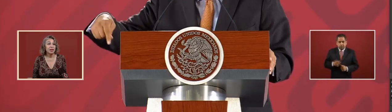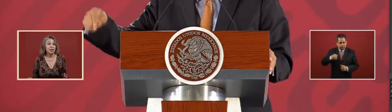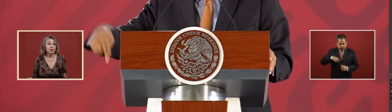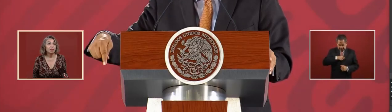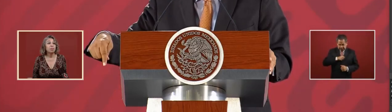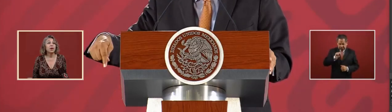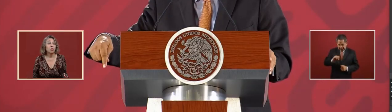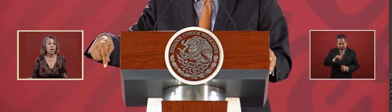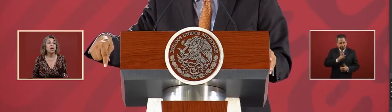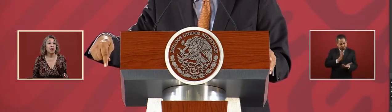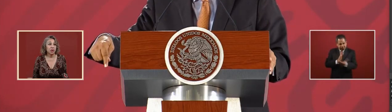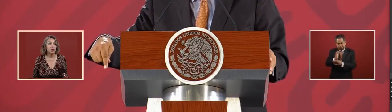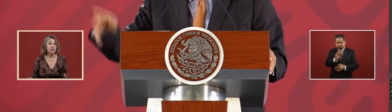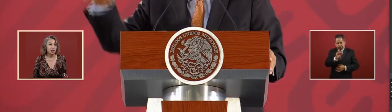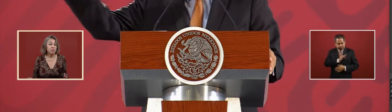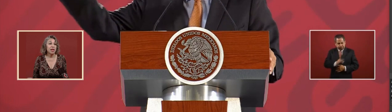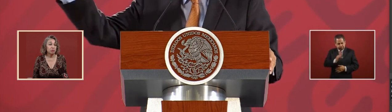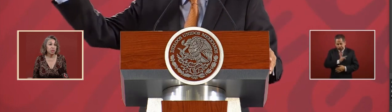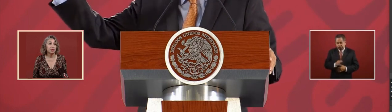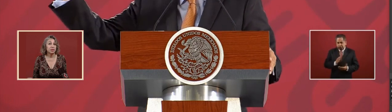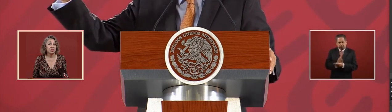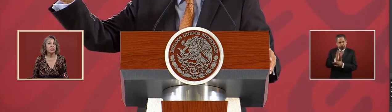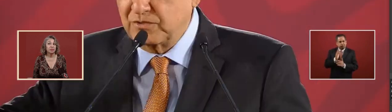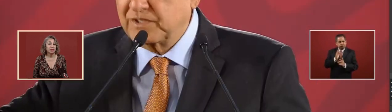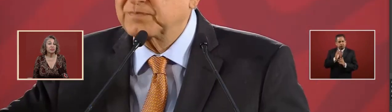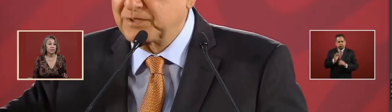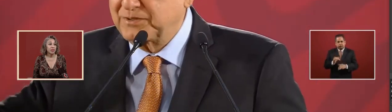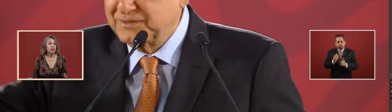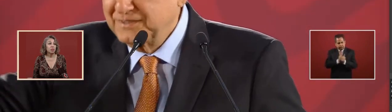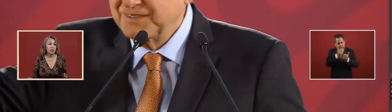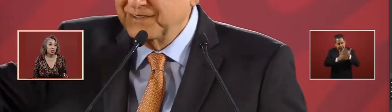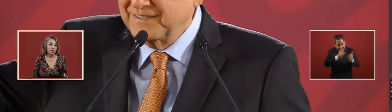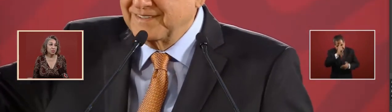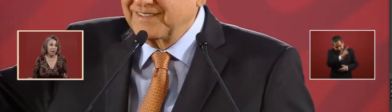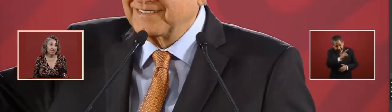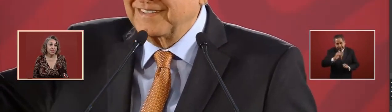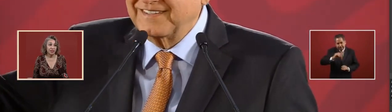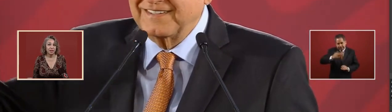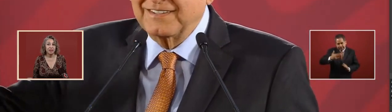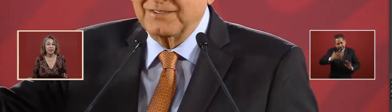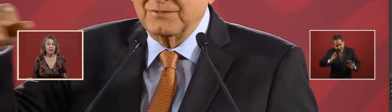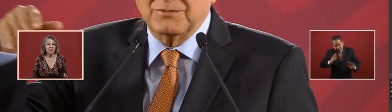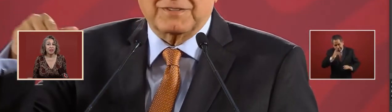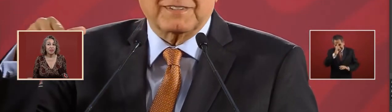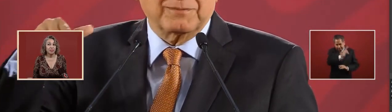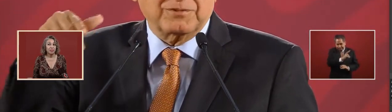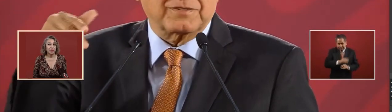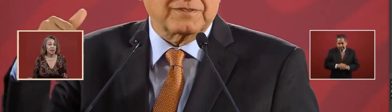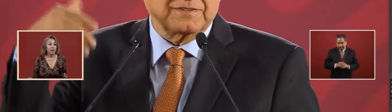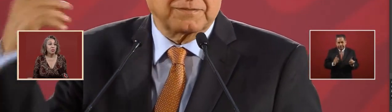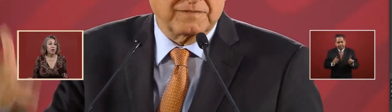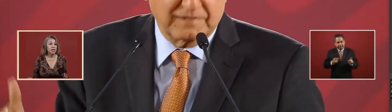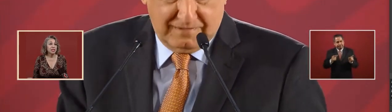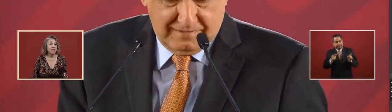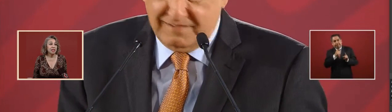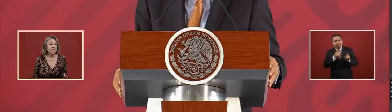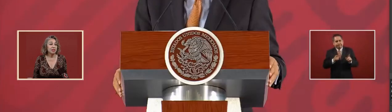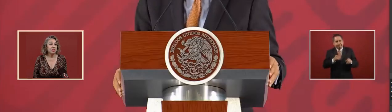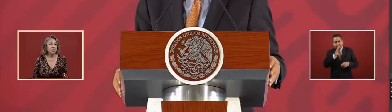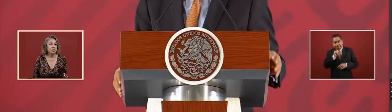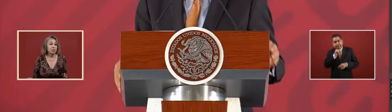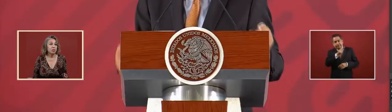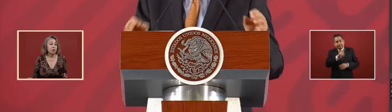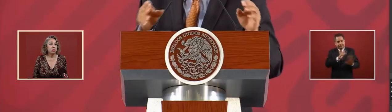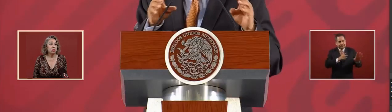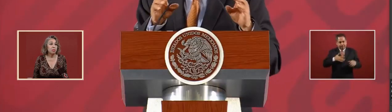Nosotros íbamos a poder. But we are going to be able to. Con todo respeto. With all respect. No es que estemos, we're not saying that